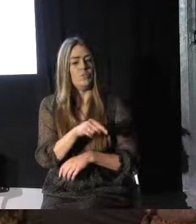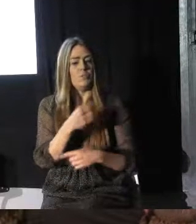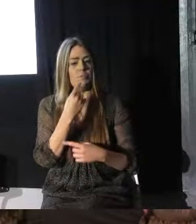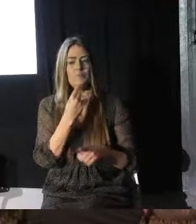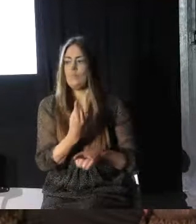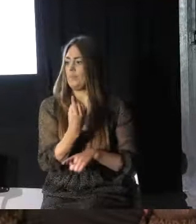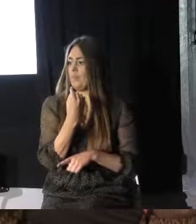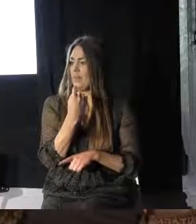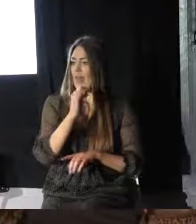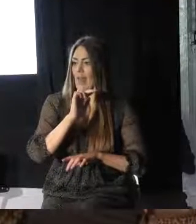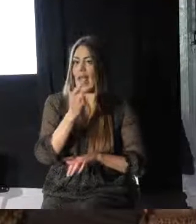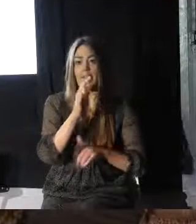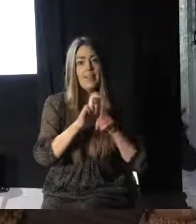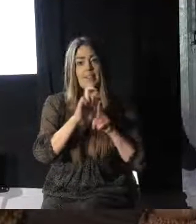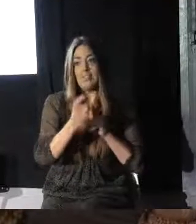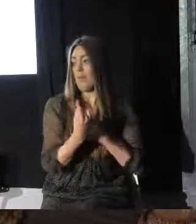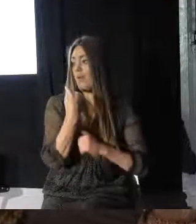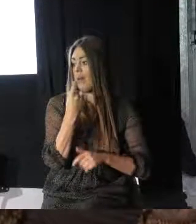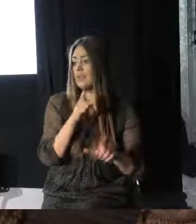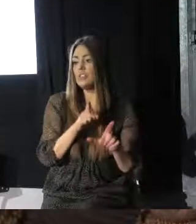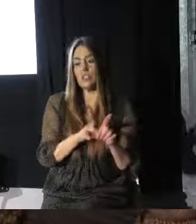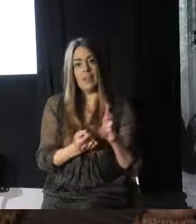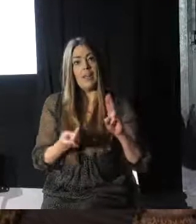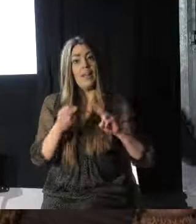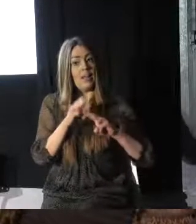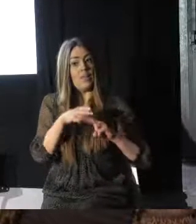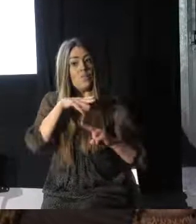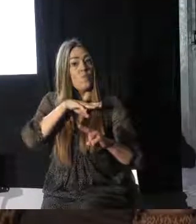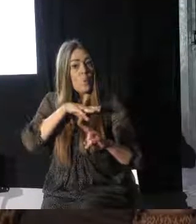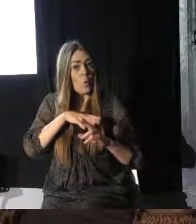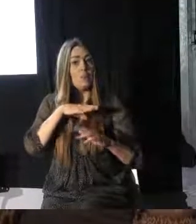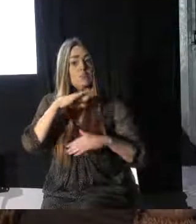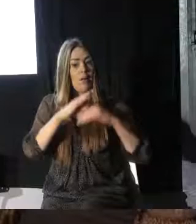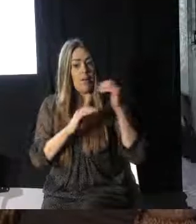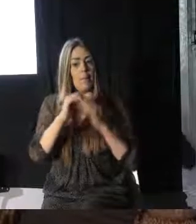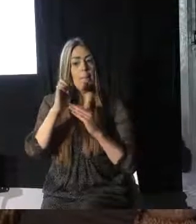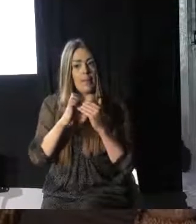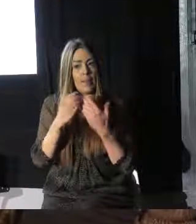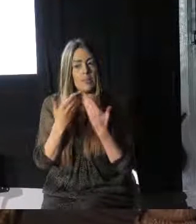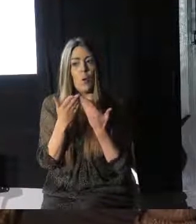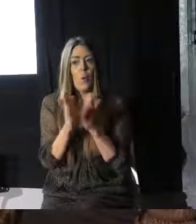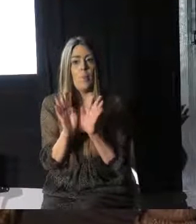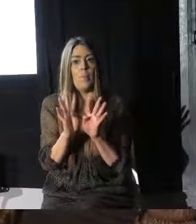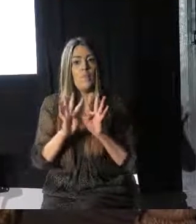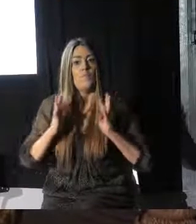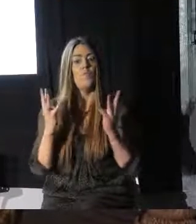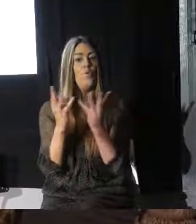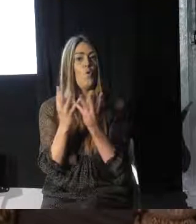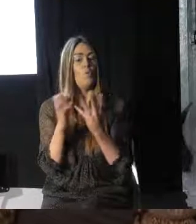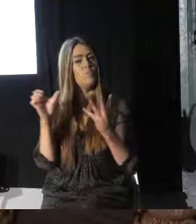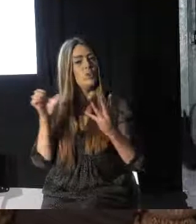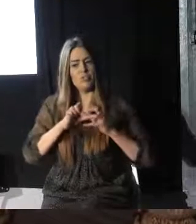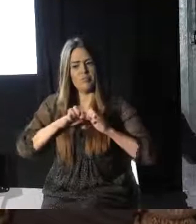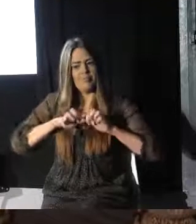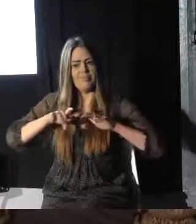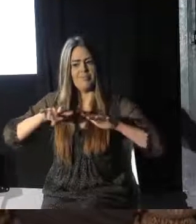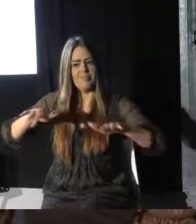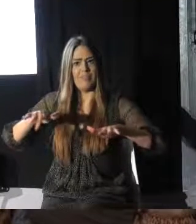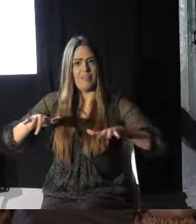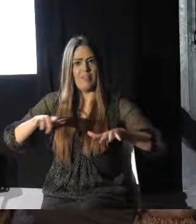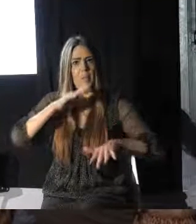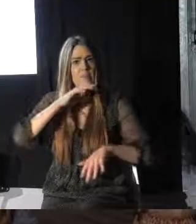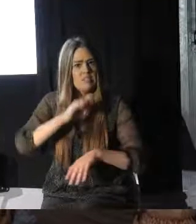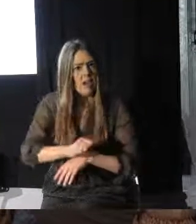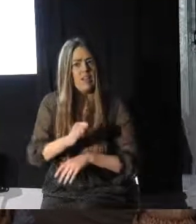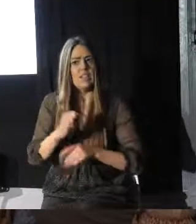of December this last year, if you want to build an open forum, then it shouldn't radiate paternalism and dominance